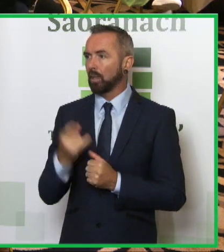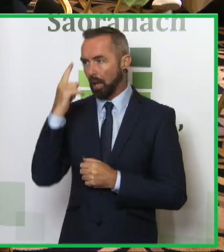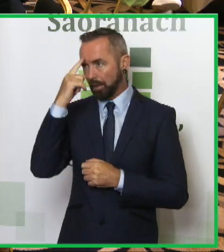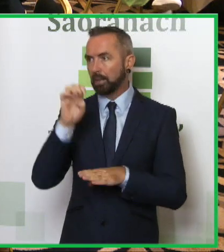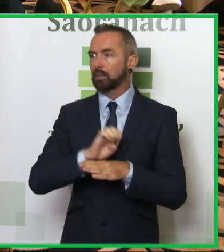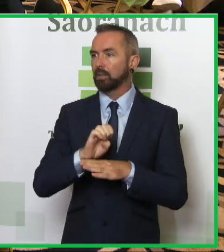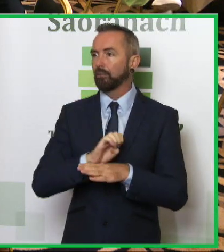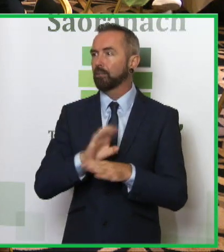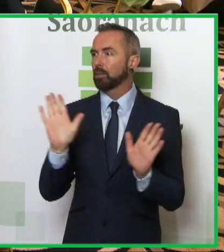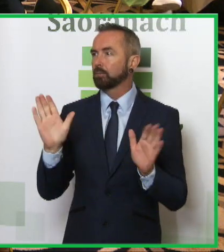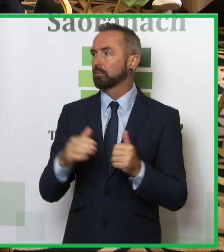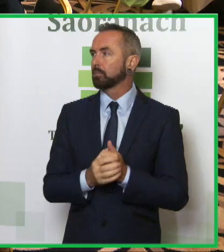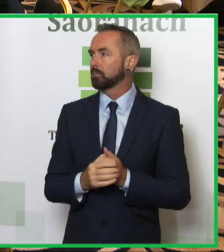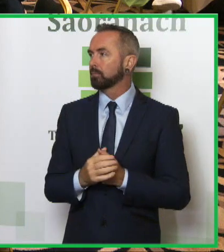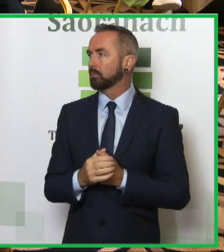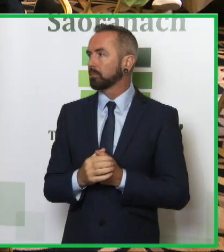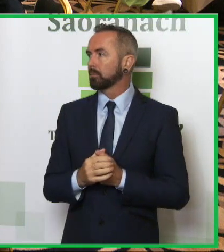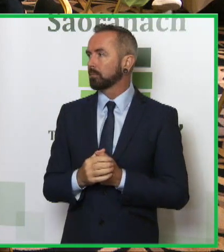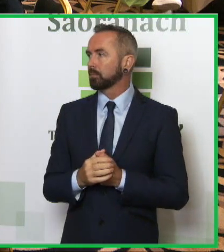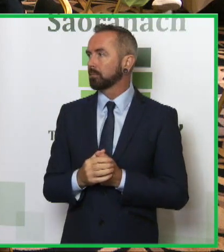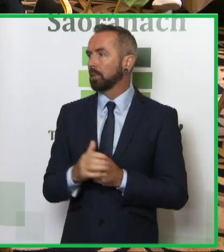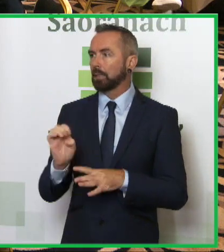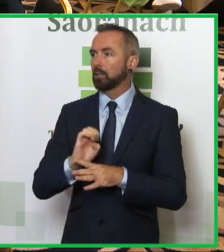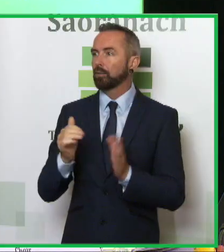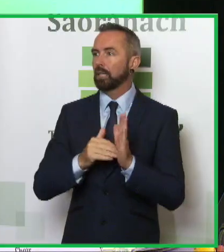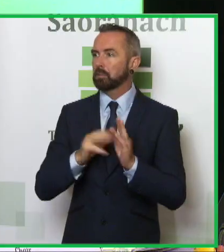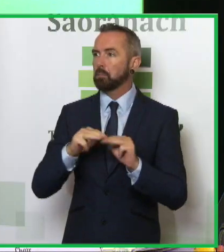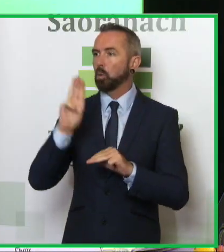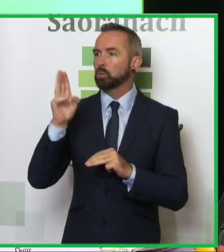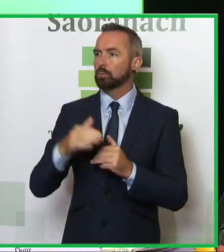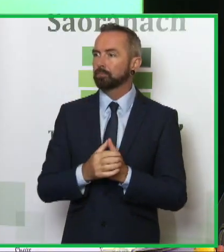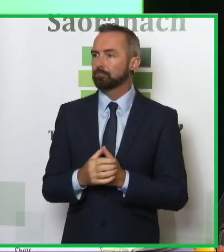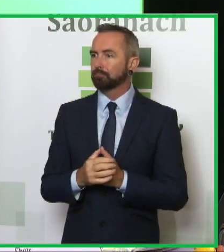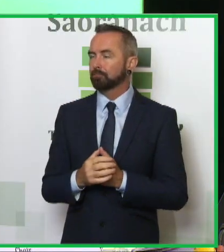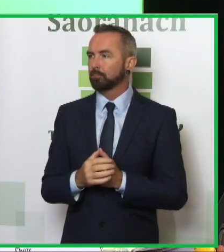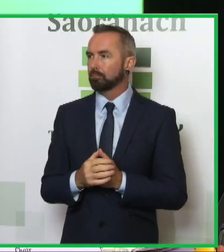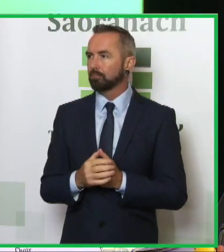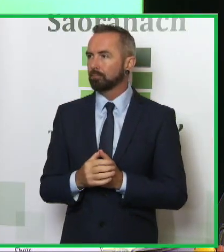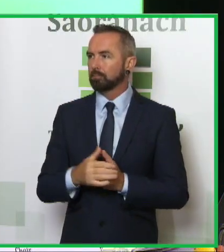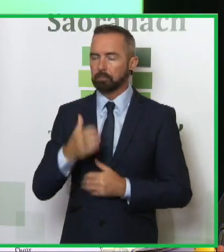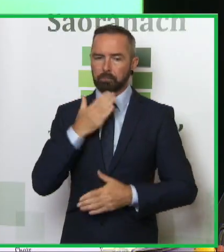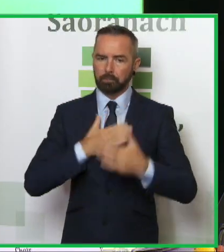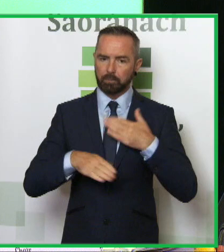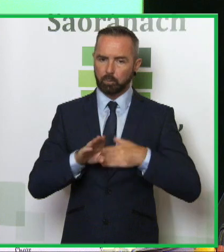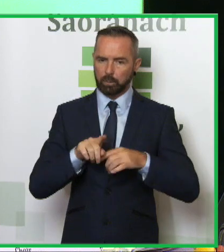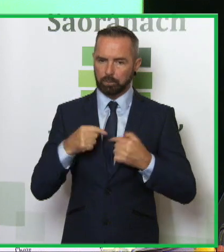You're not looking for absolutes, so that's sufficient. Yeah. And again, just bear with me on this one, right?